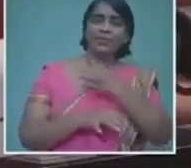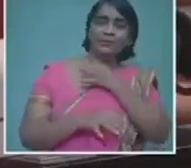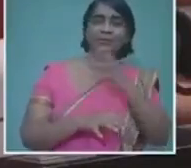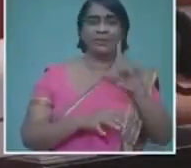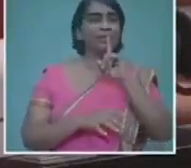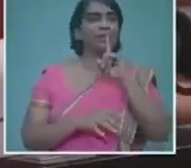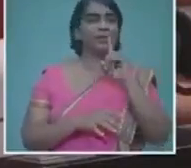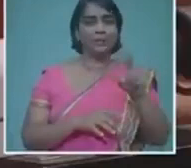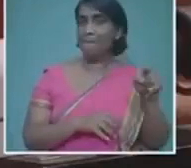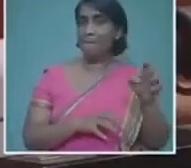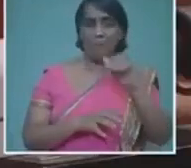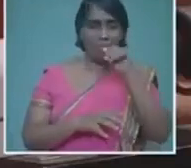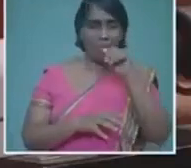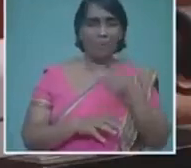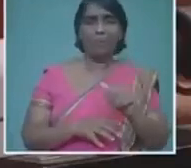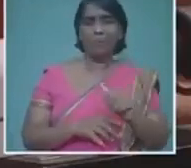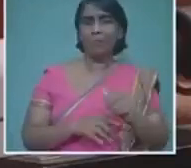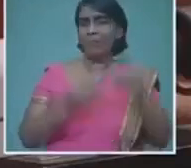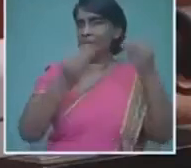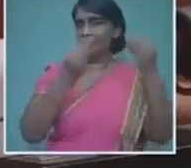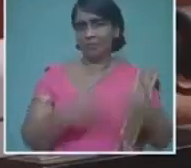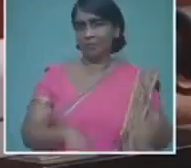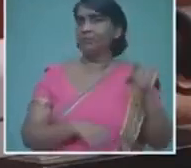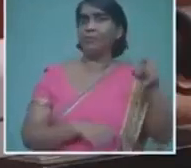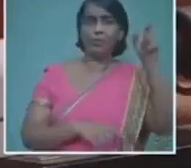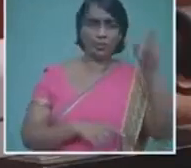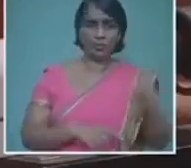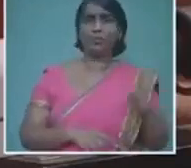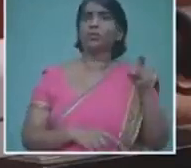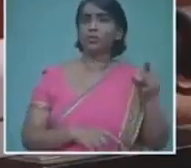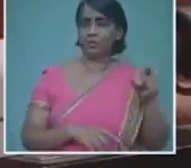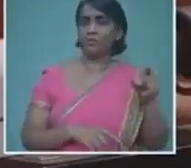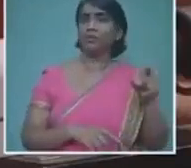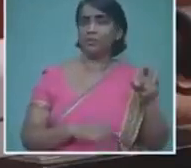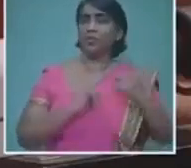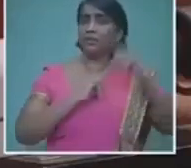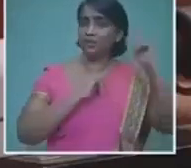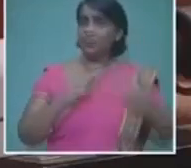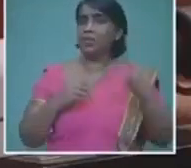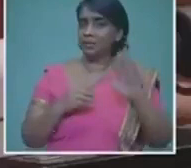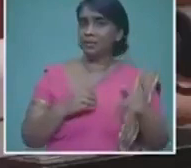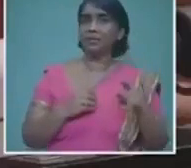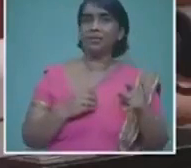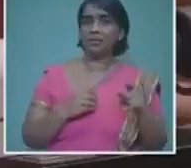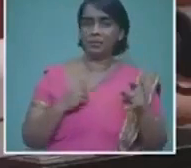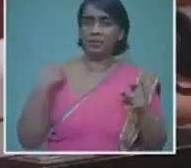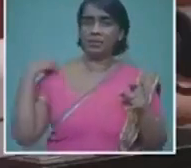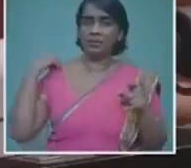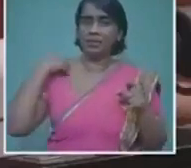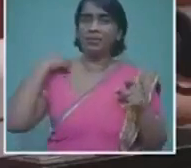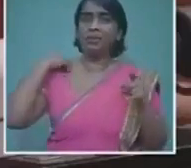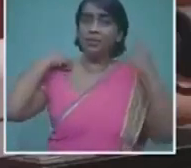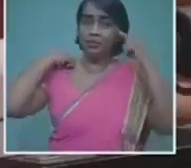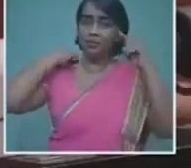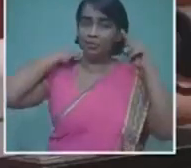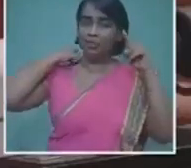that was that he was a failure. He should have passed out and got out of university, but he's unable to do that. Honestly, Honorable Presiding